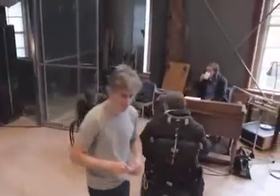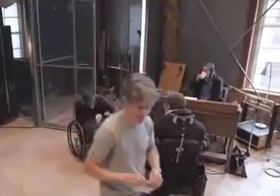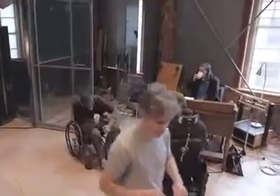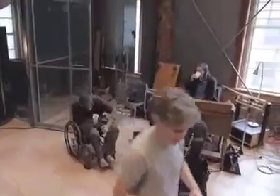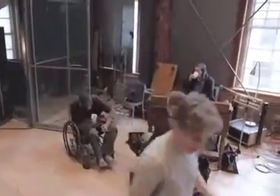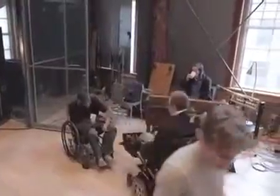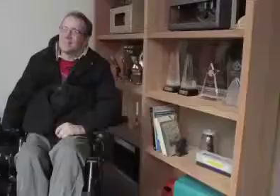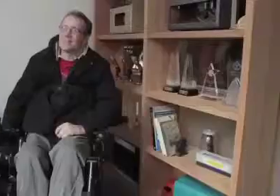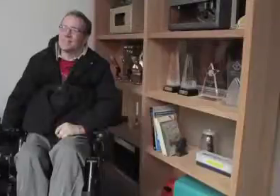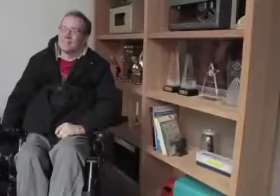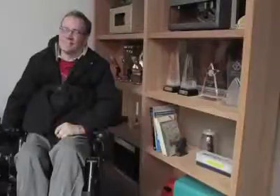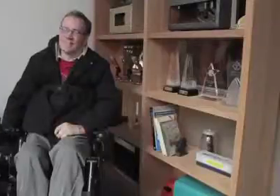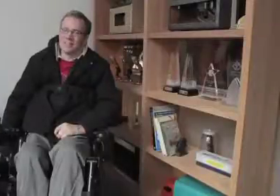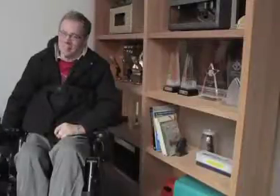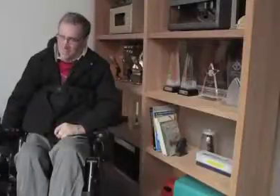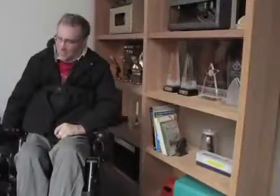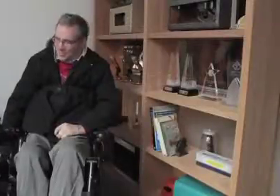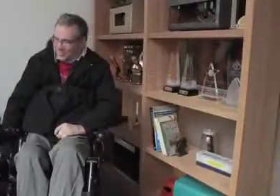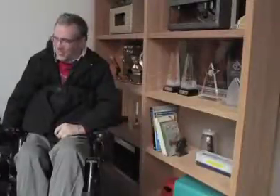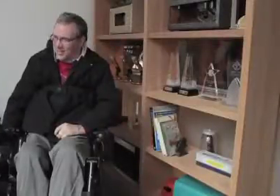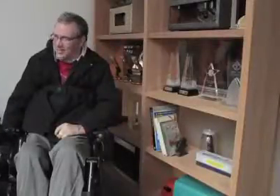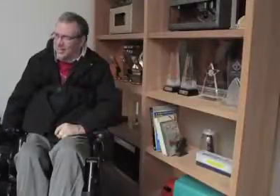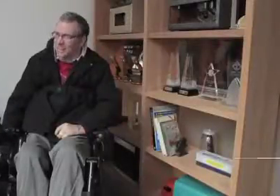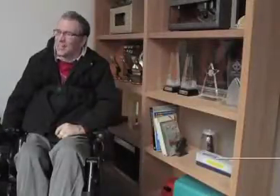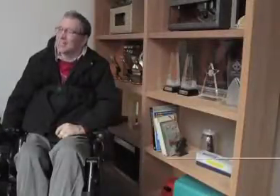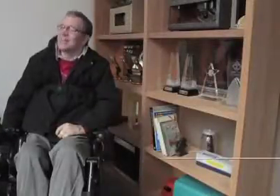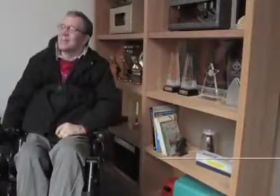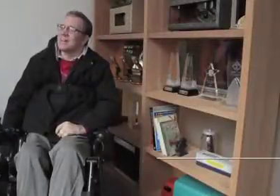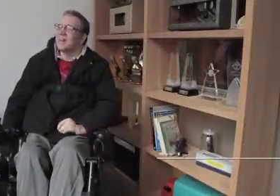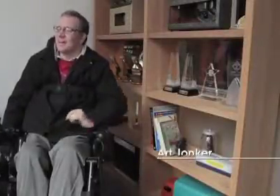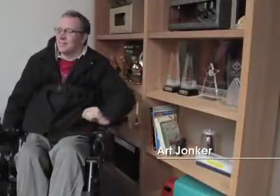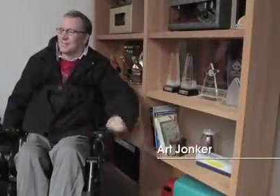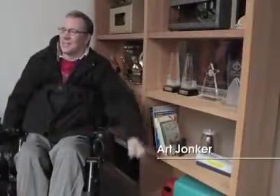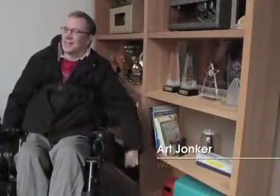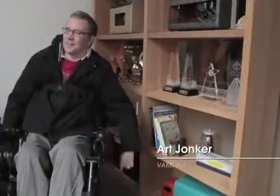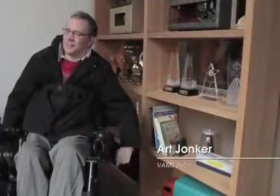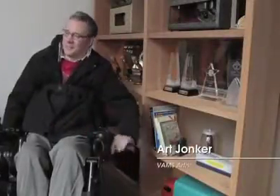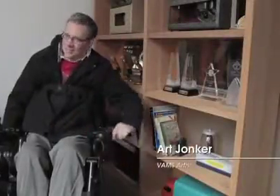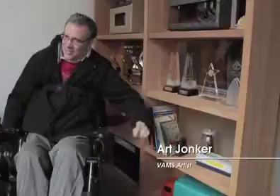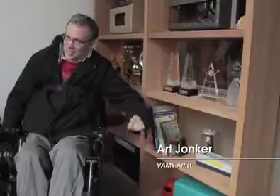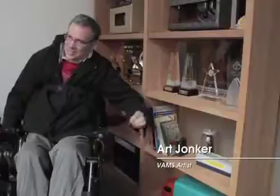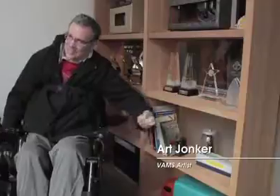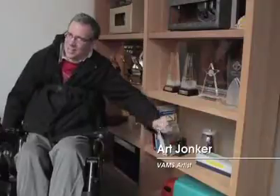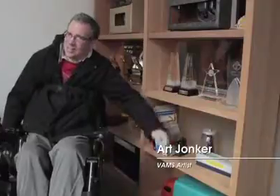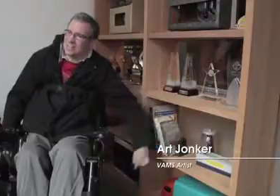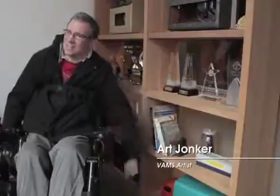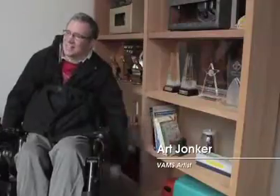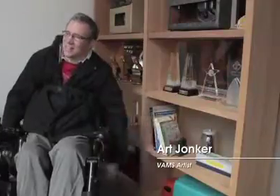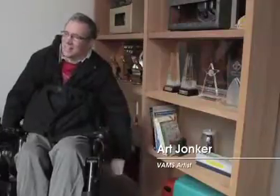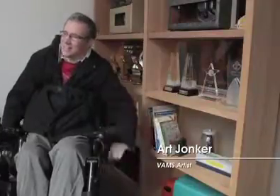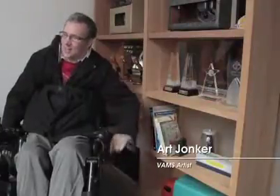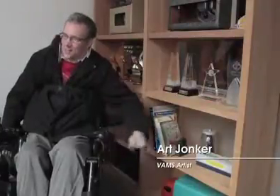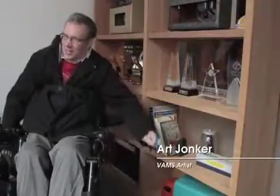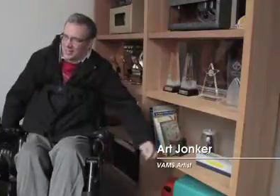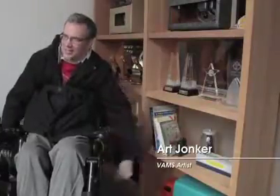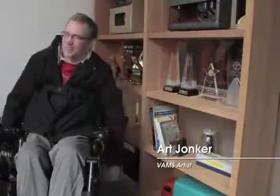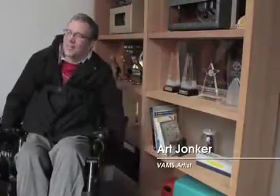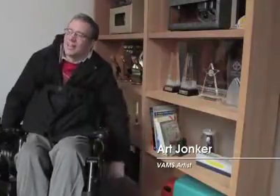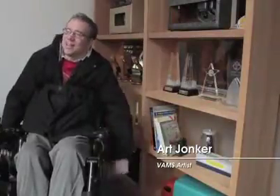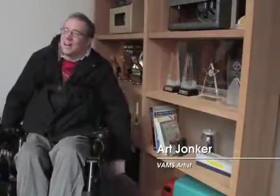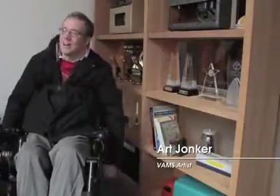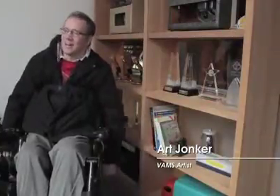and what was the point of it. But after I kind of took up this artistic dare and started